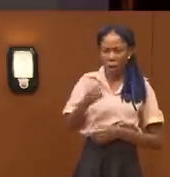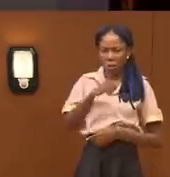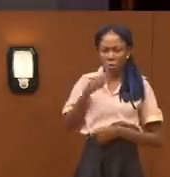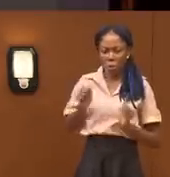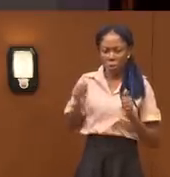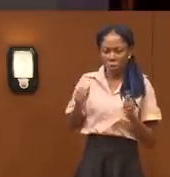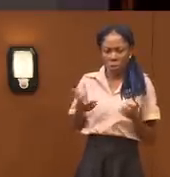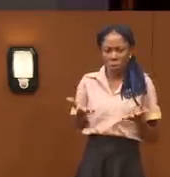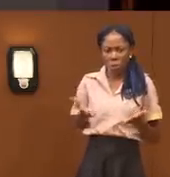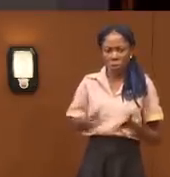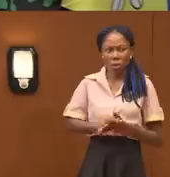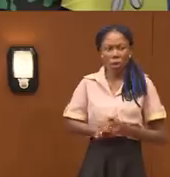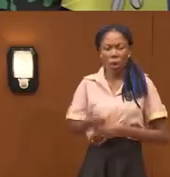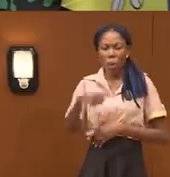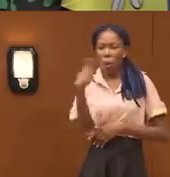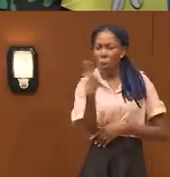tenants,